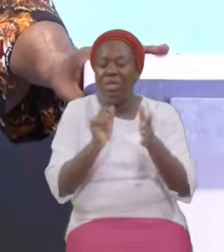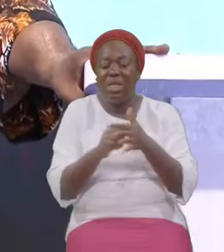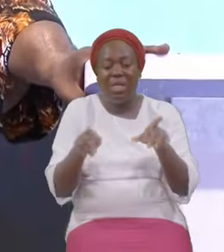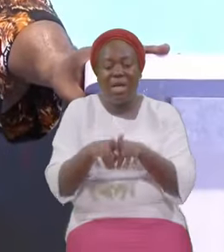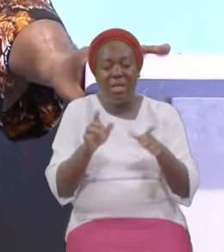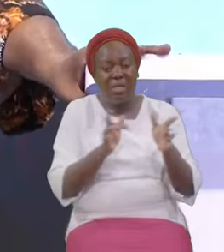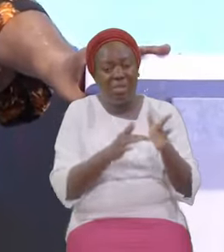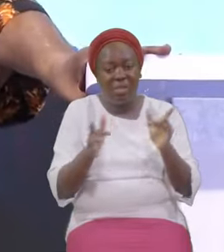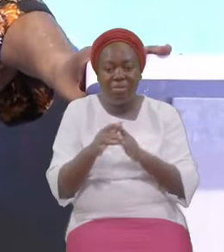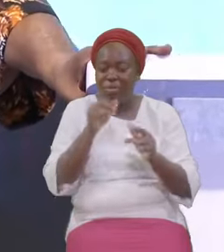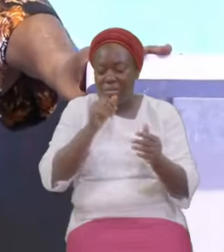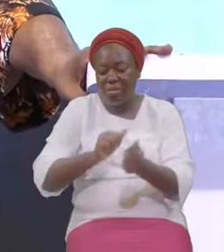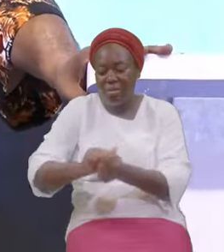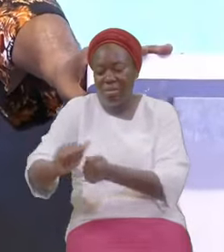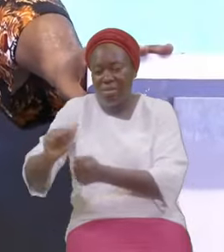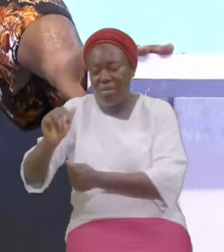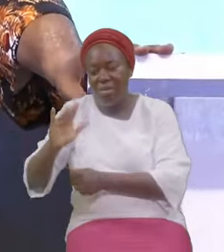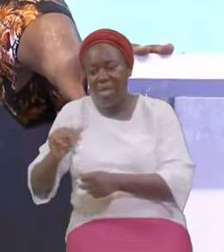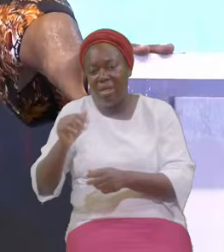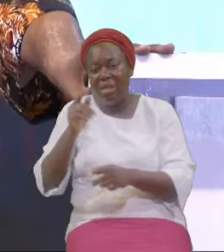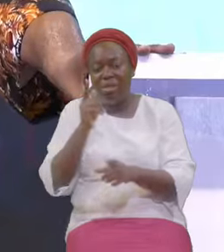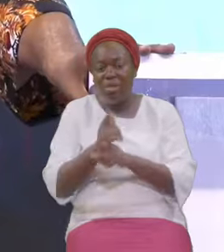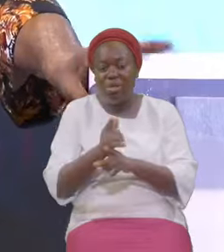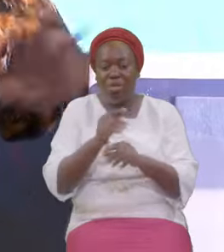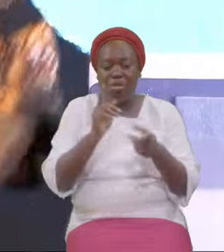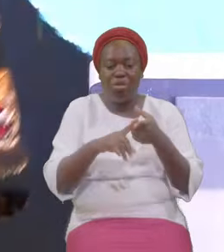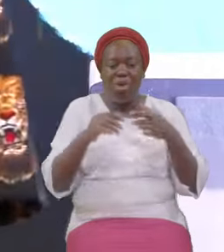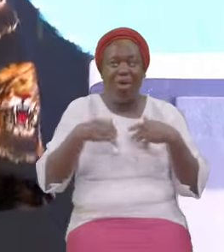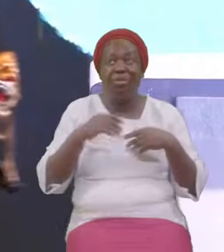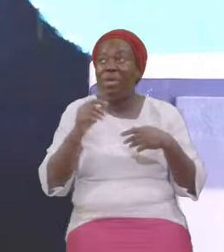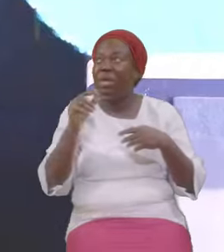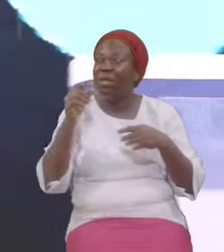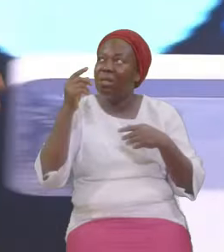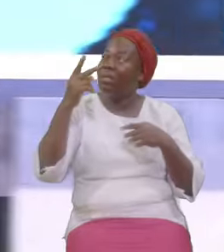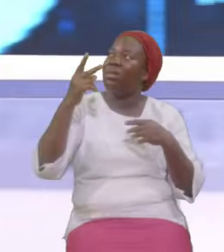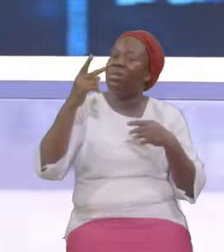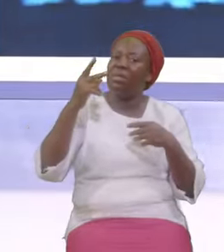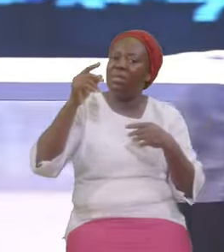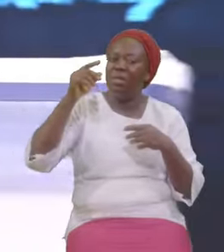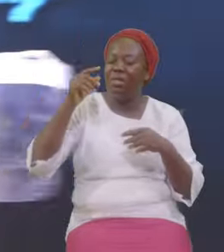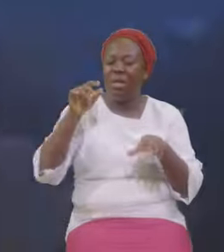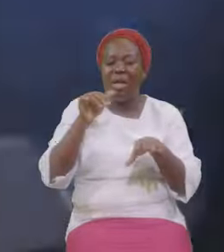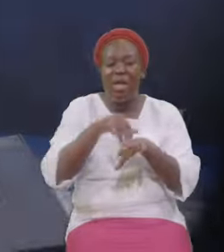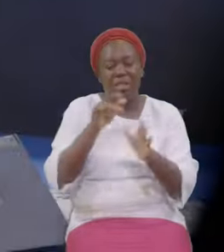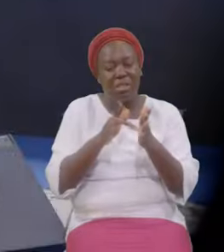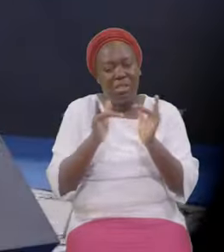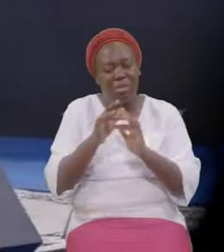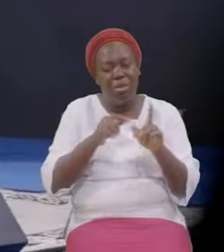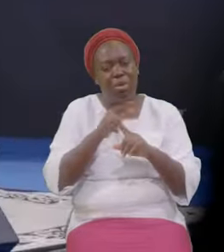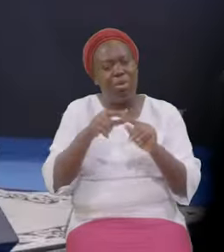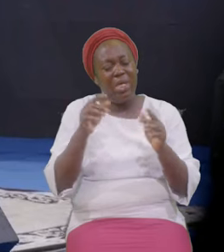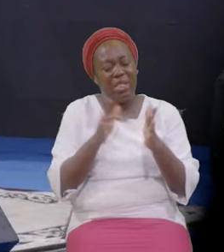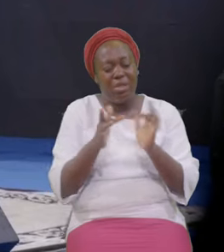passing by just to have a glance at Jesus. And when Jesus got there to